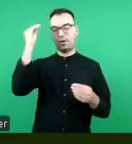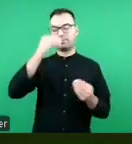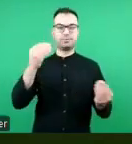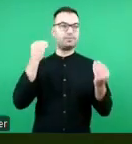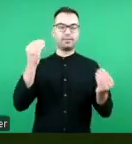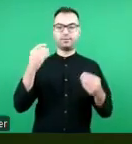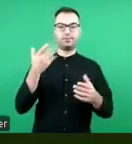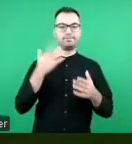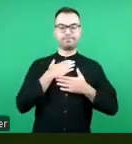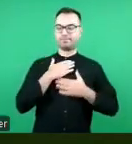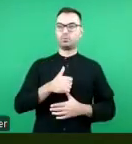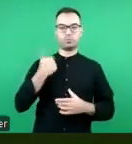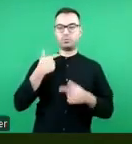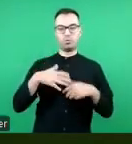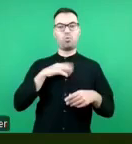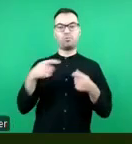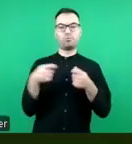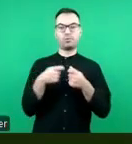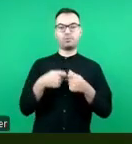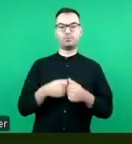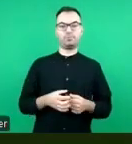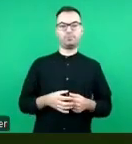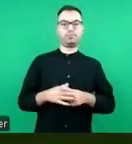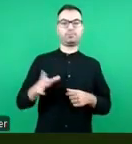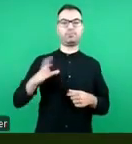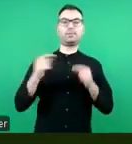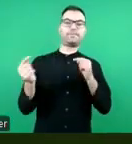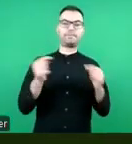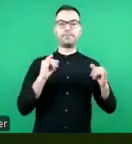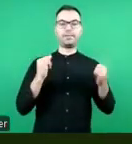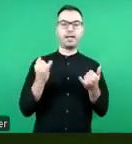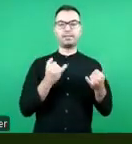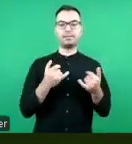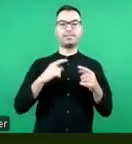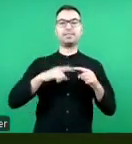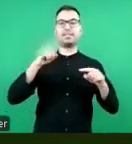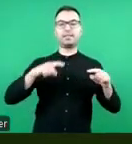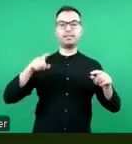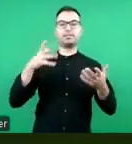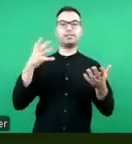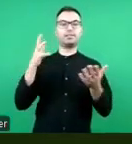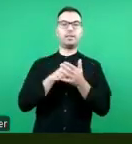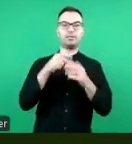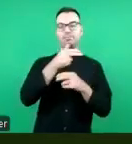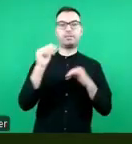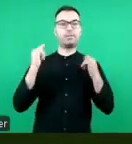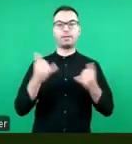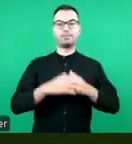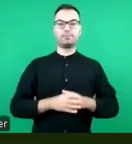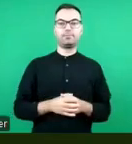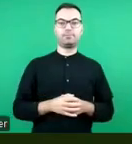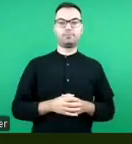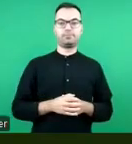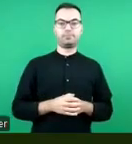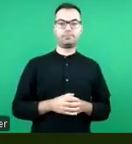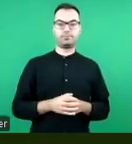work with. And we were dealing about how could we maybe statistically address this issue